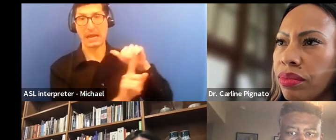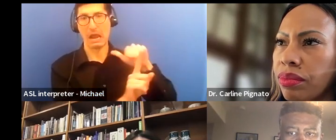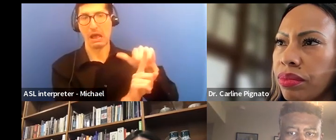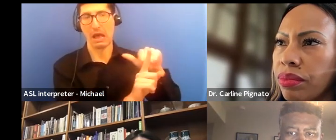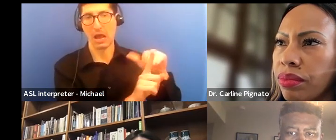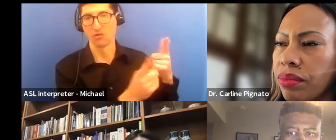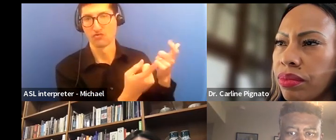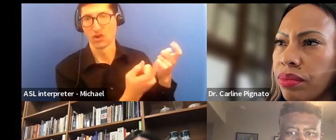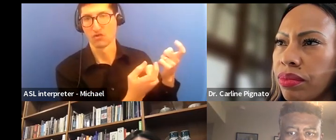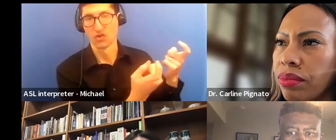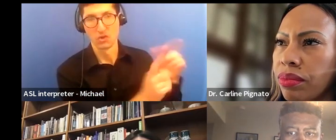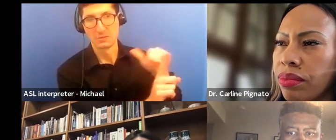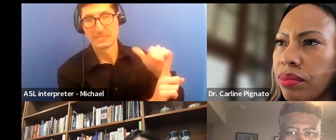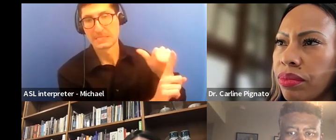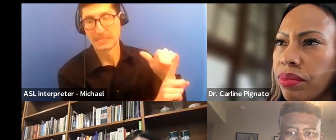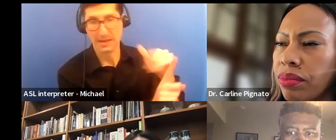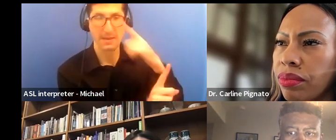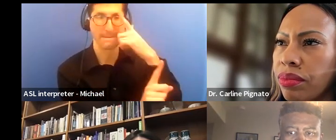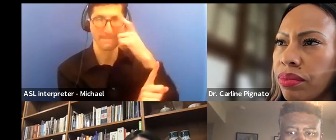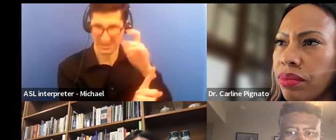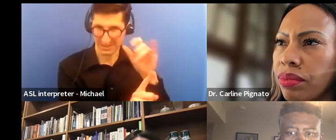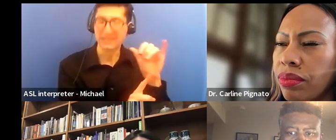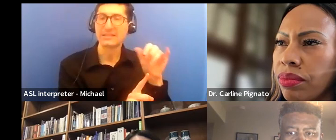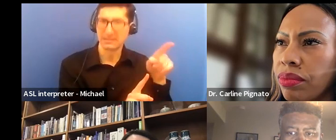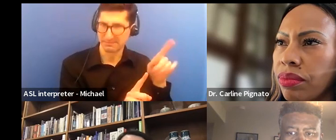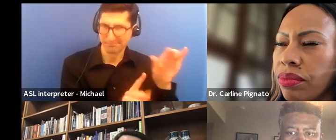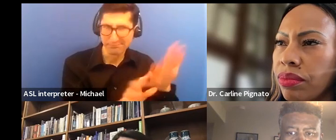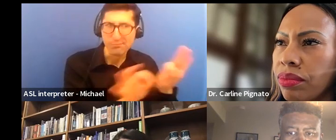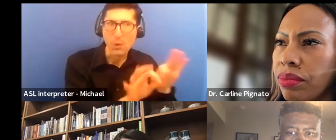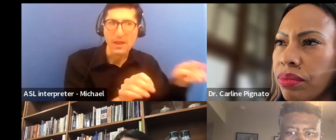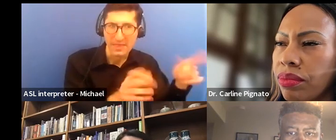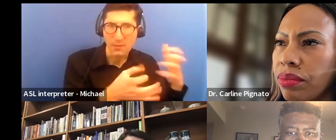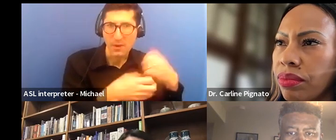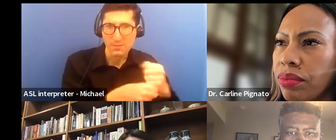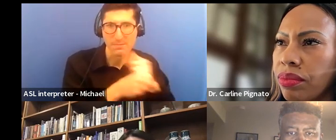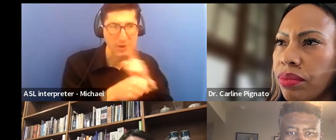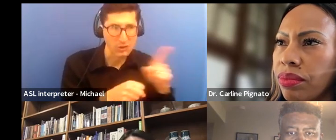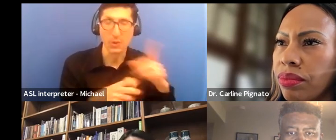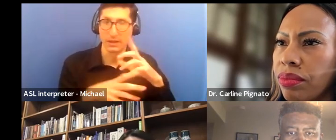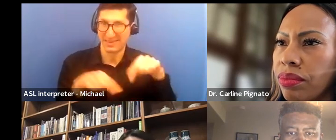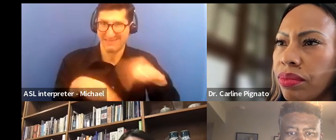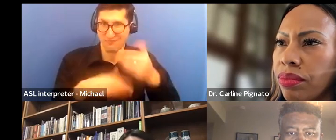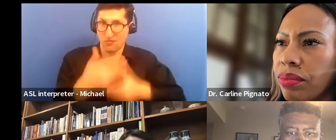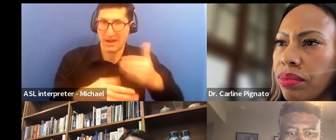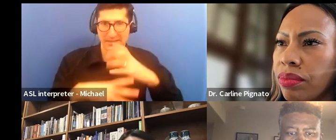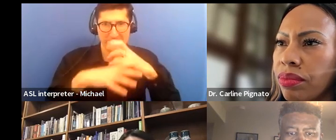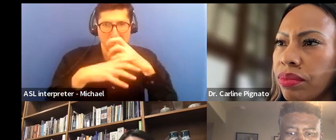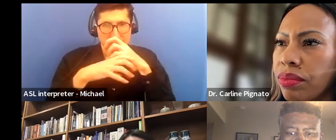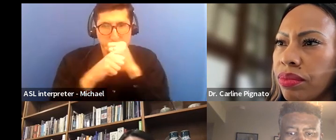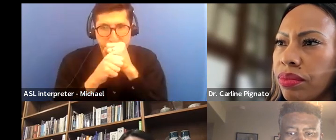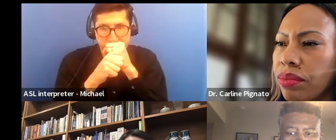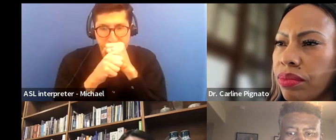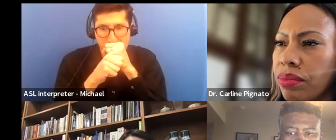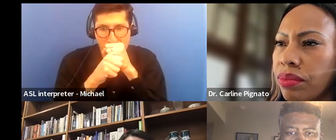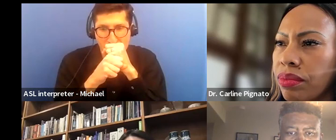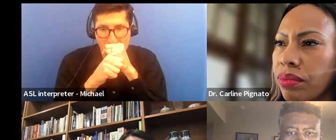because they want to know how, as you point out, confidential can this process be? As I said, I think during